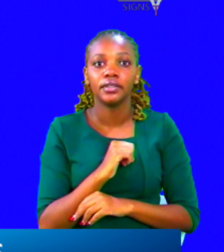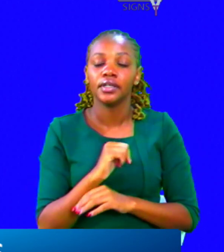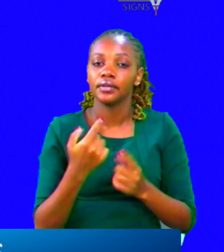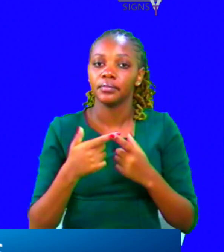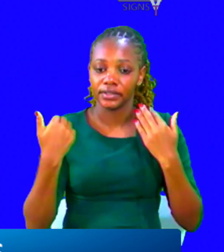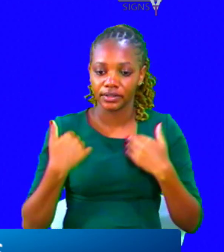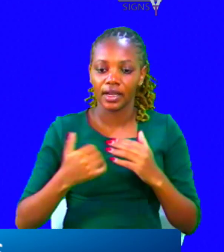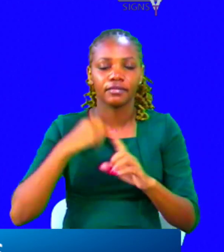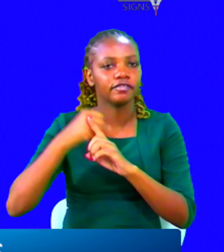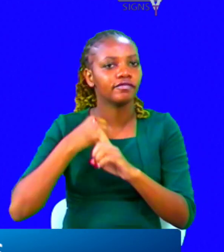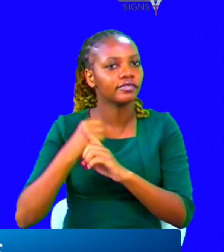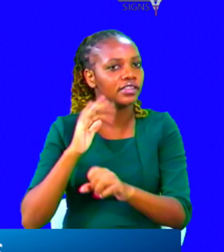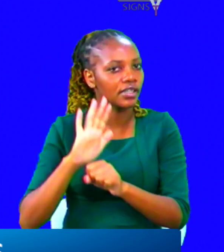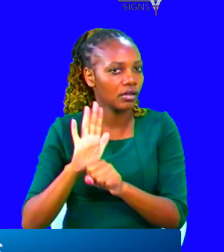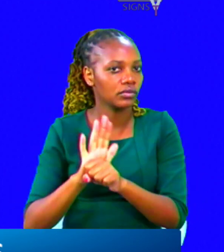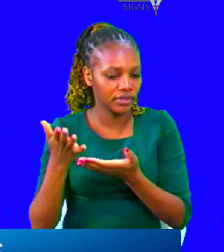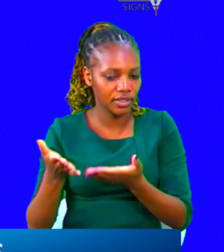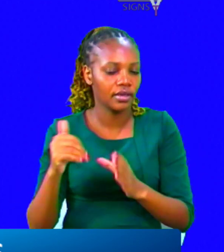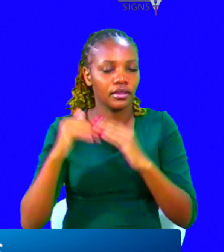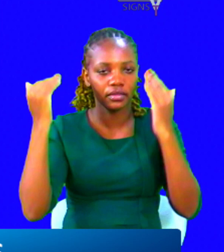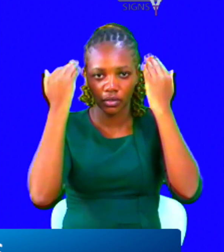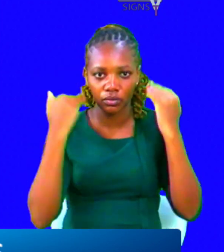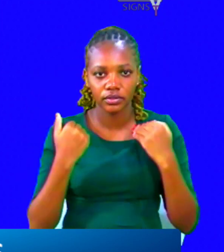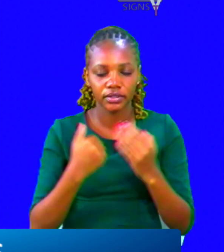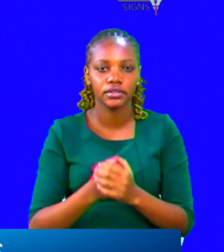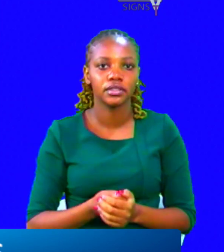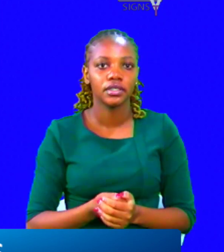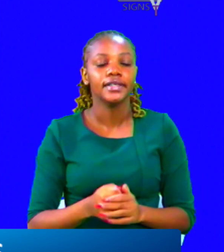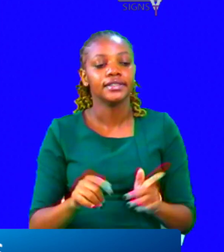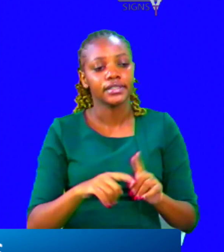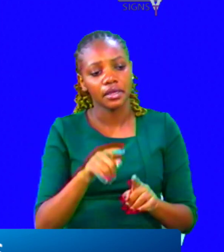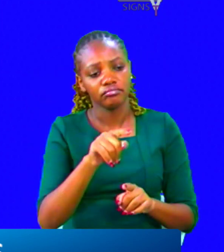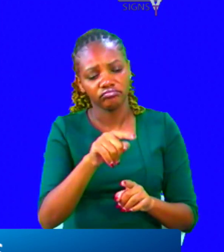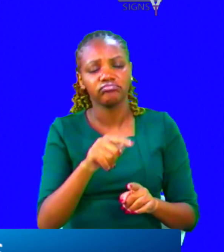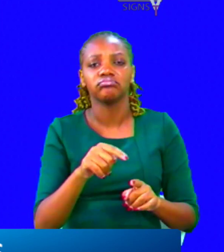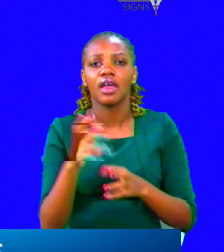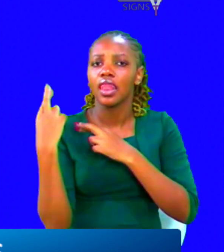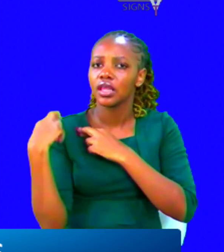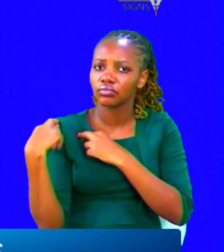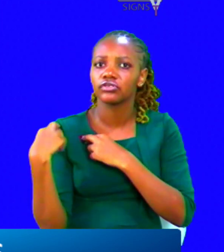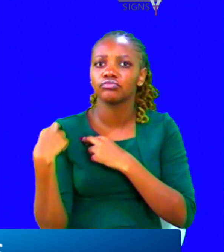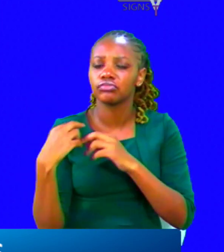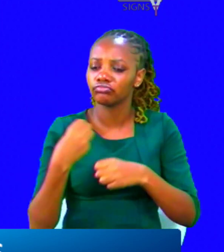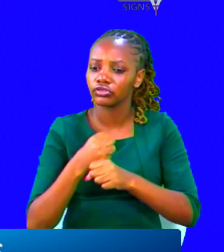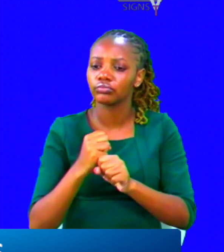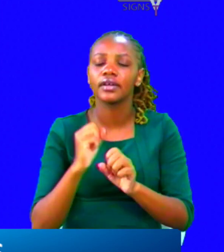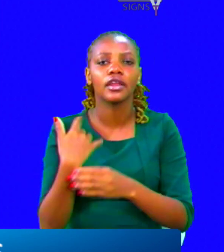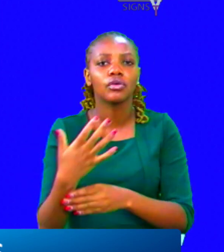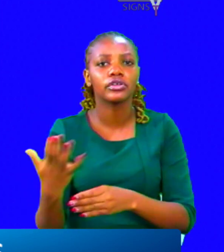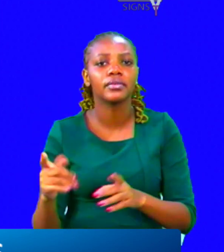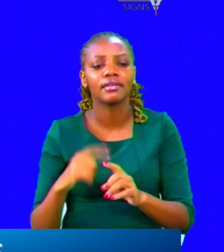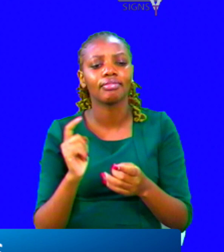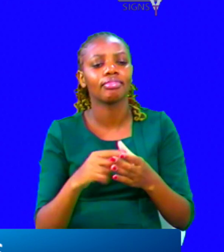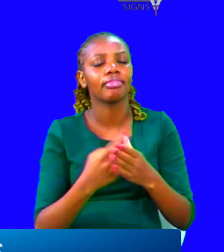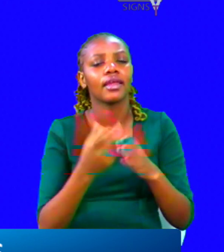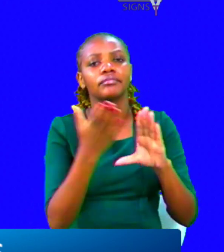totally false and constitute perjury on this court. They have manufactured documents, and we want